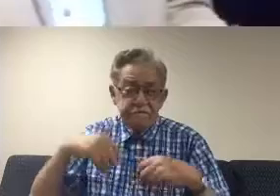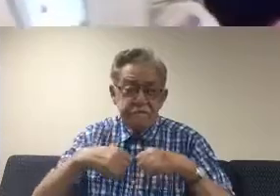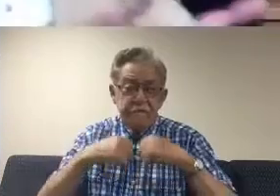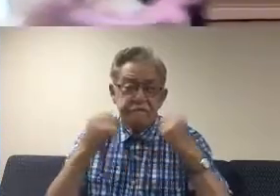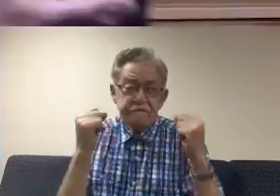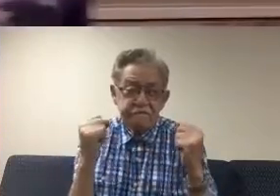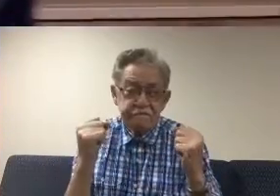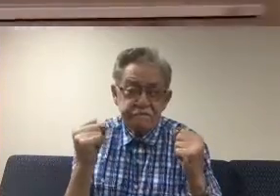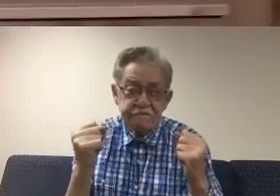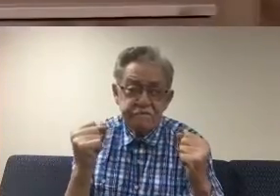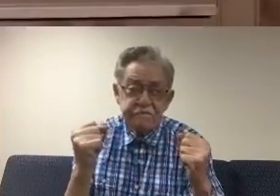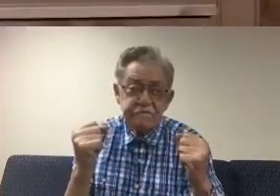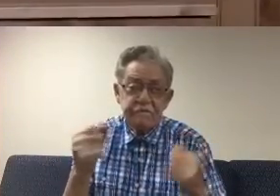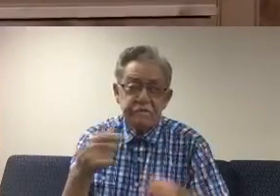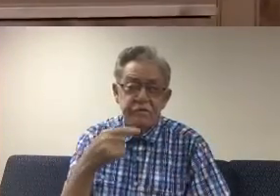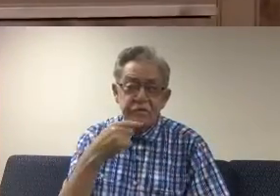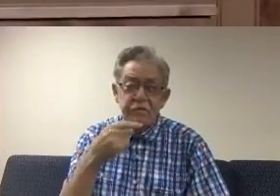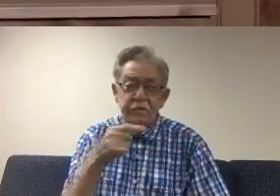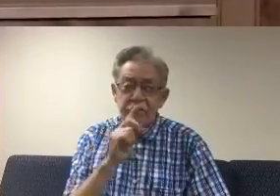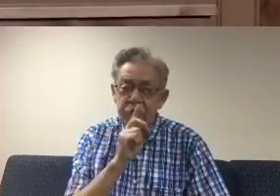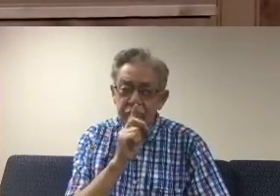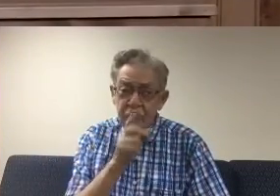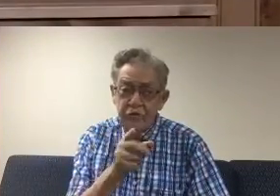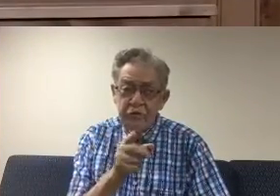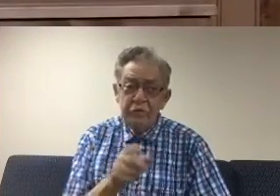boldness to say what is true